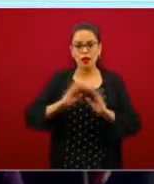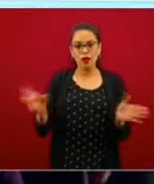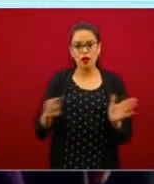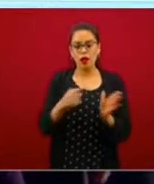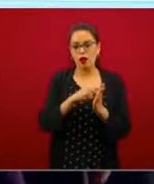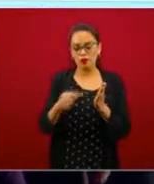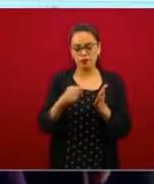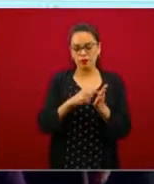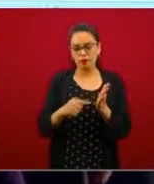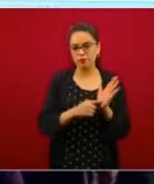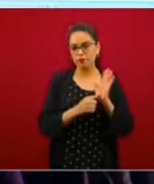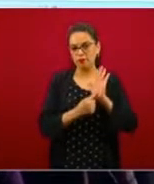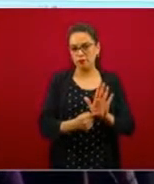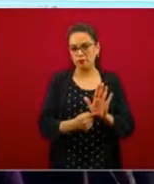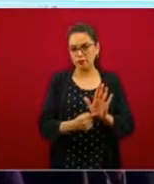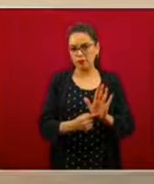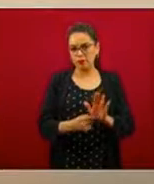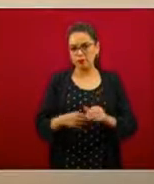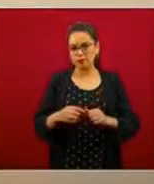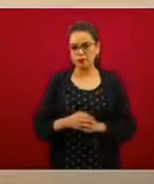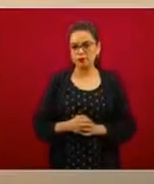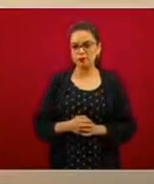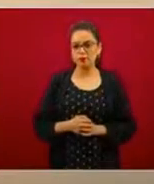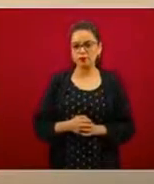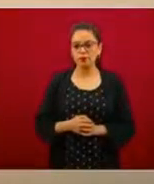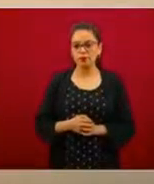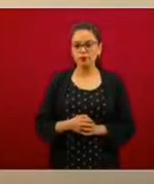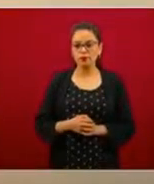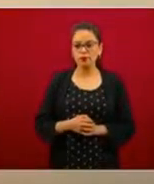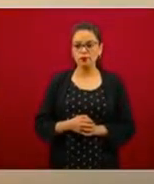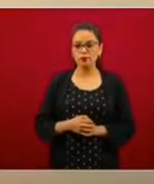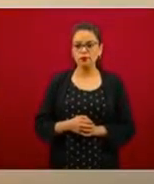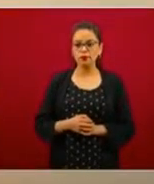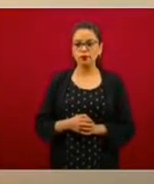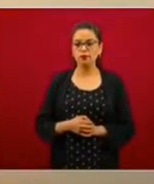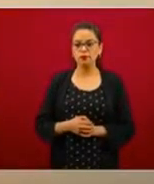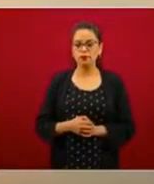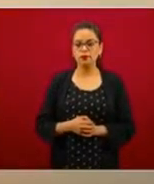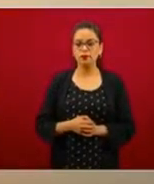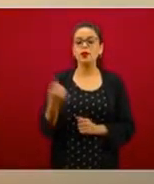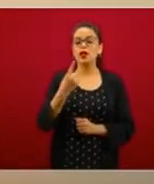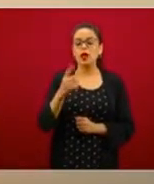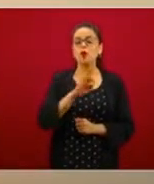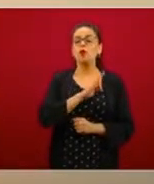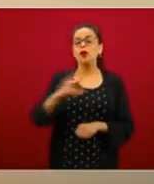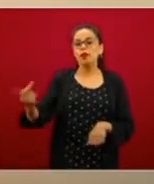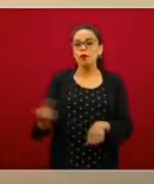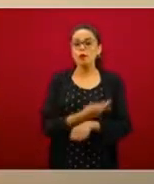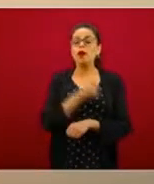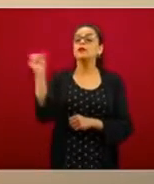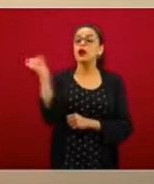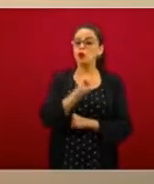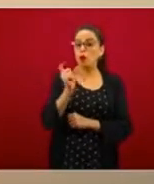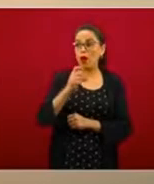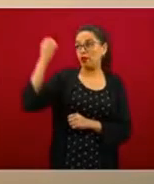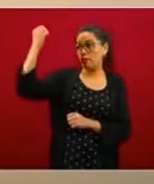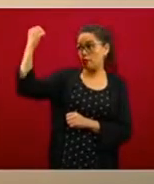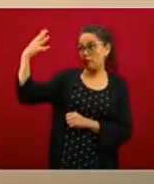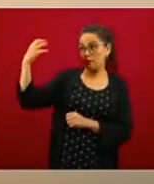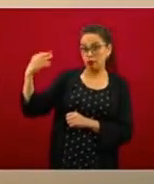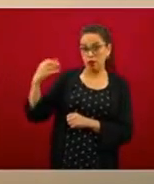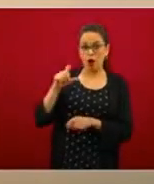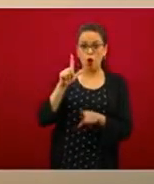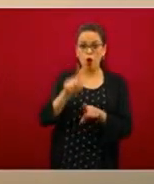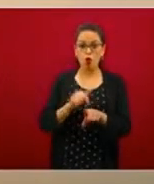which is orange. What does this mean? That the 32 states are in a high